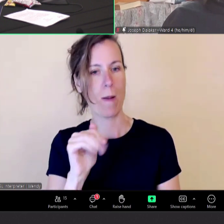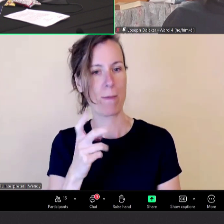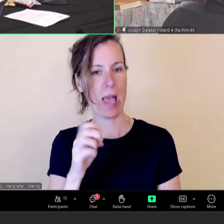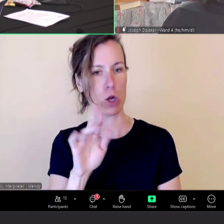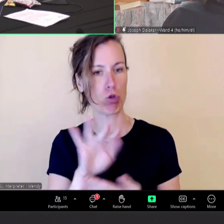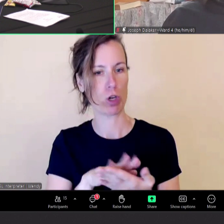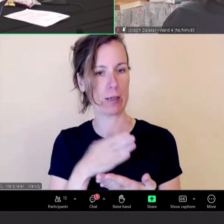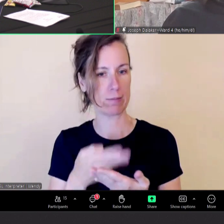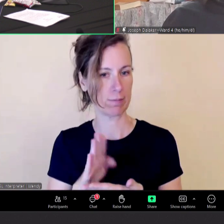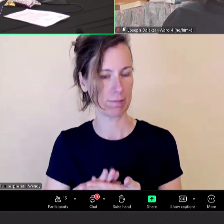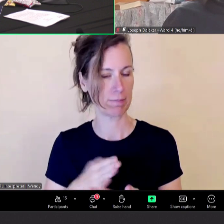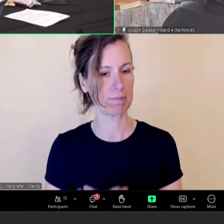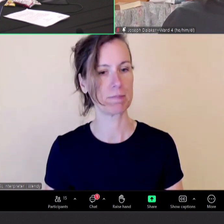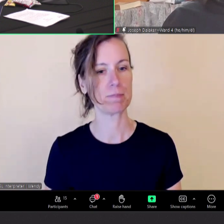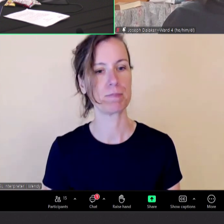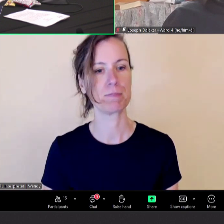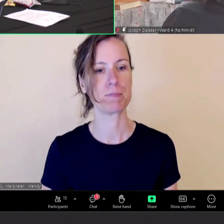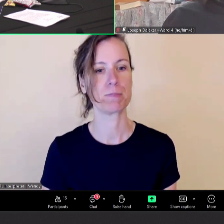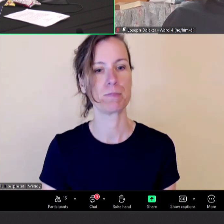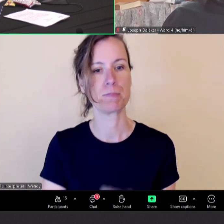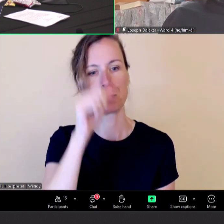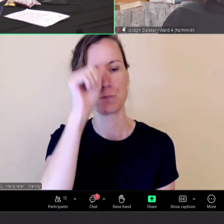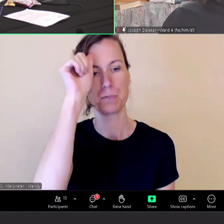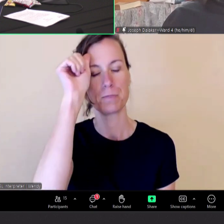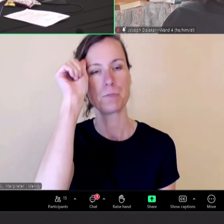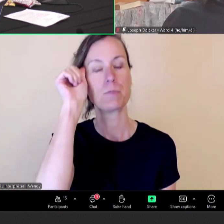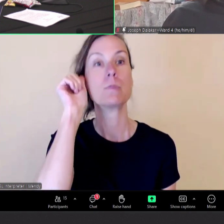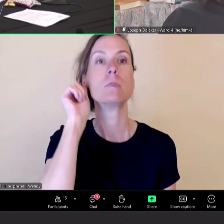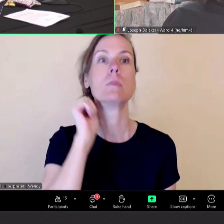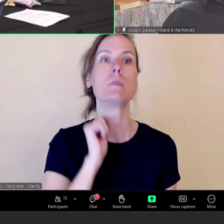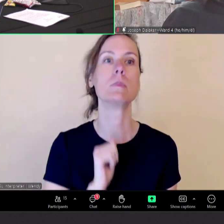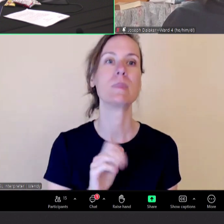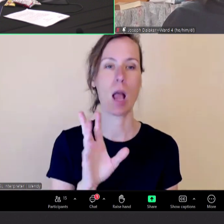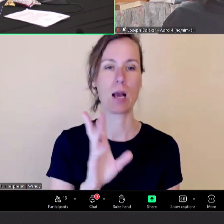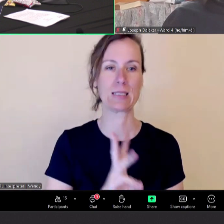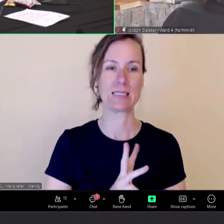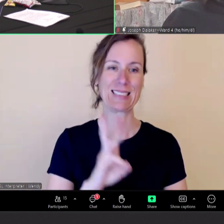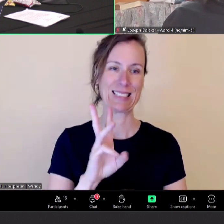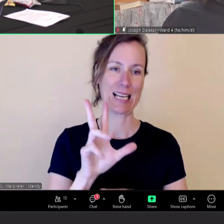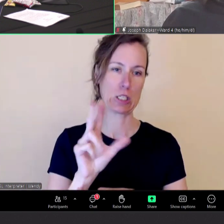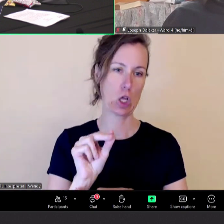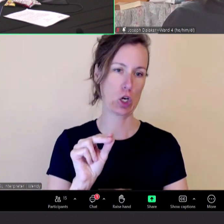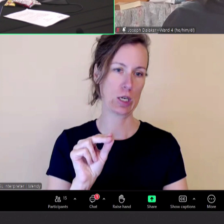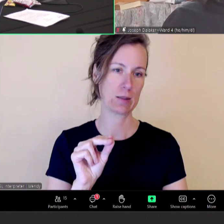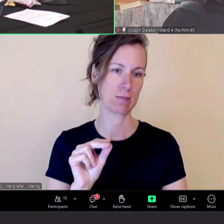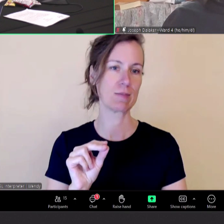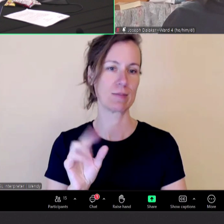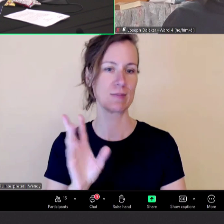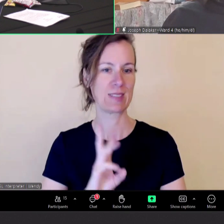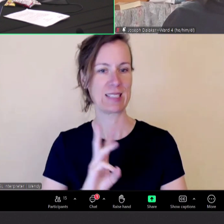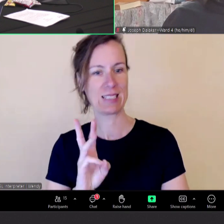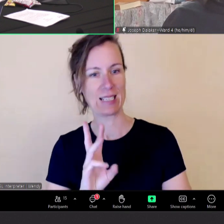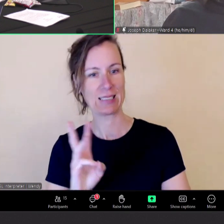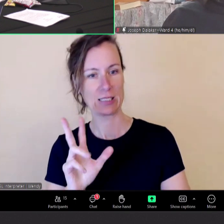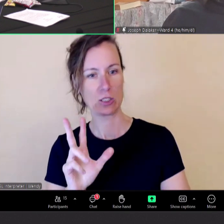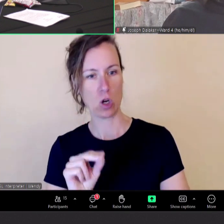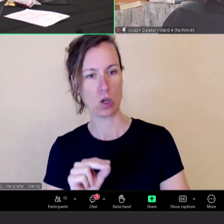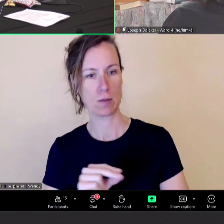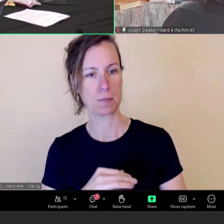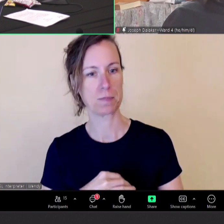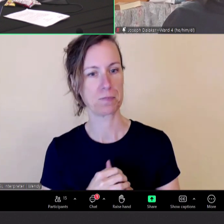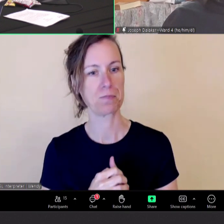But I think that's 6 or 6:30. 6:30. Let's give it take 6:30. DC traffic for me